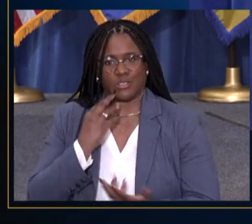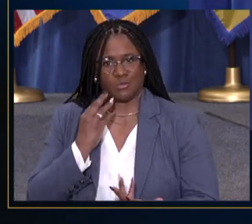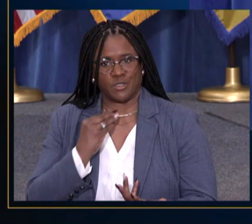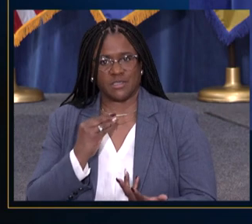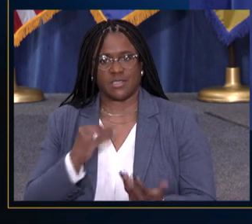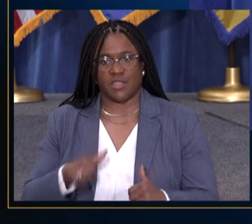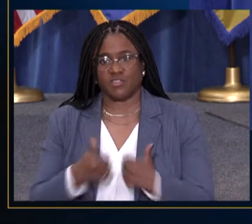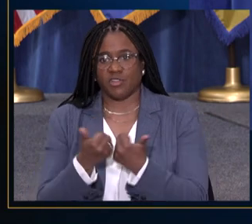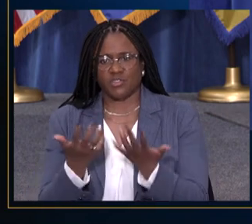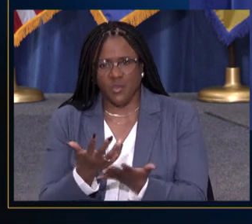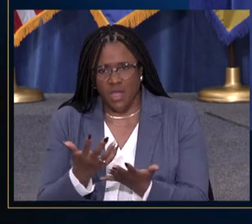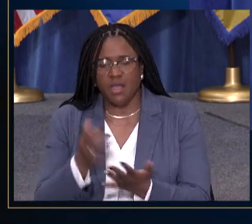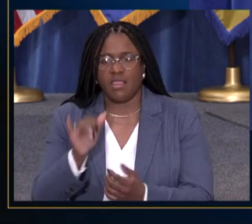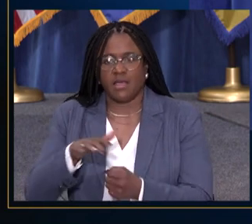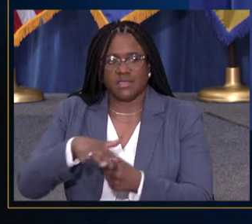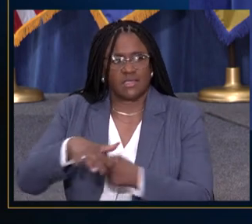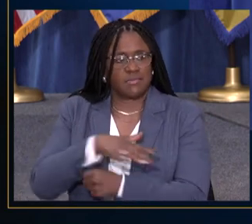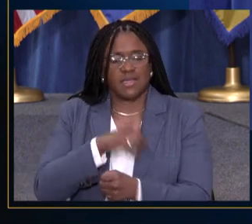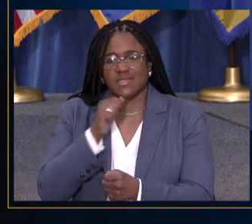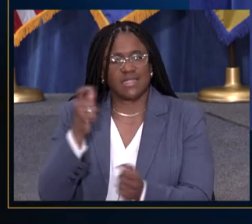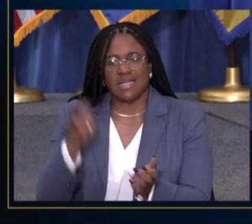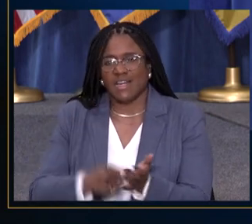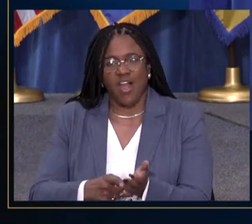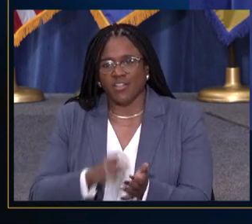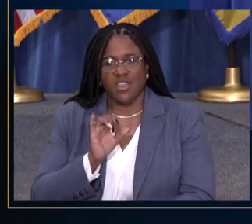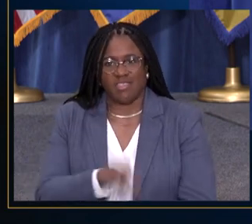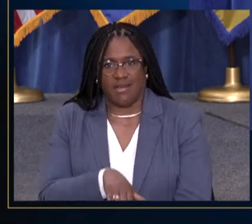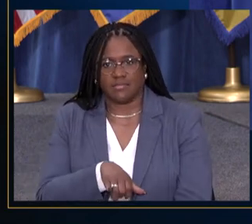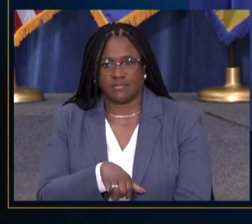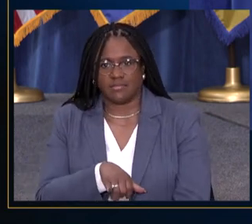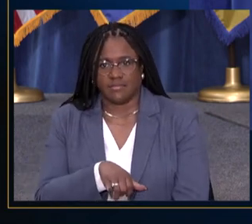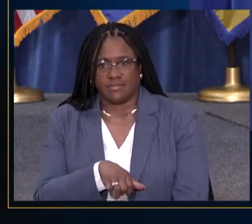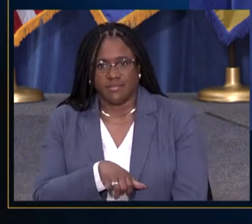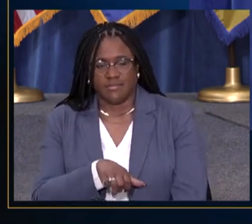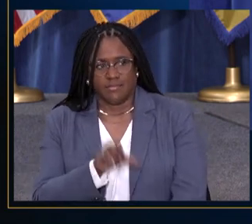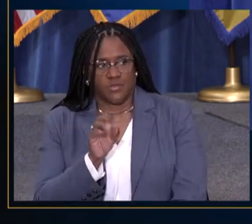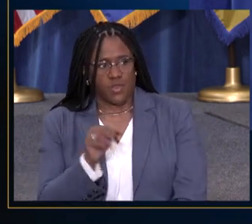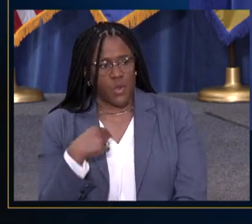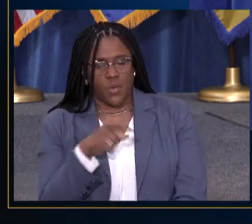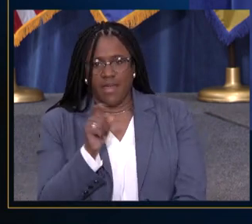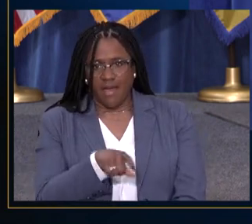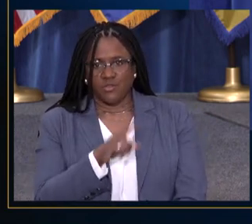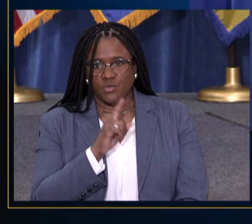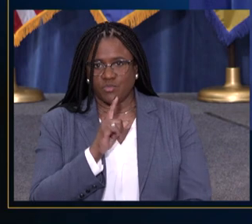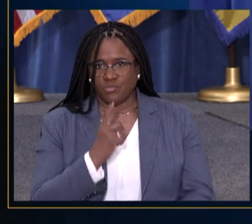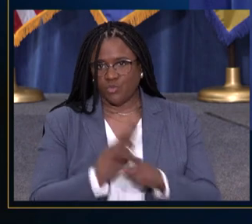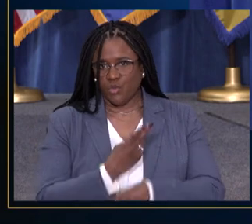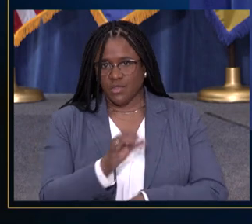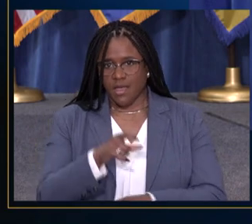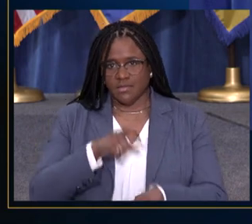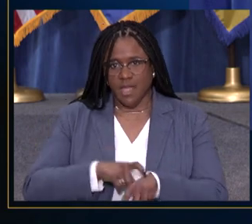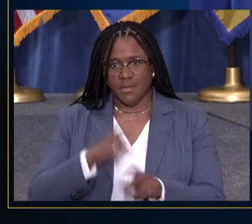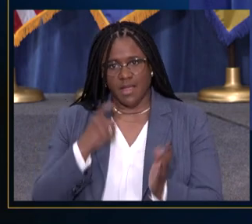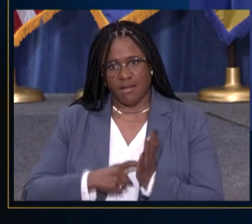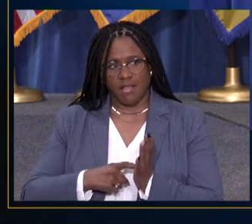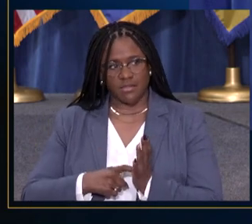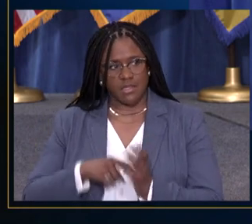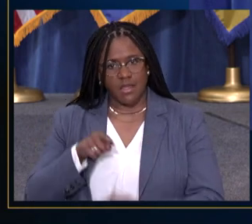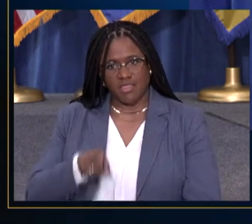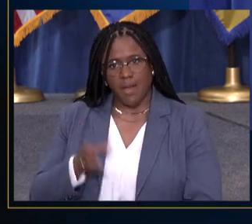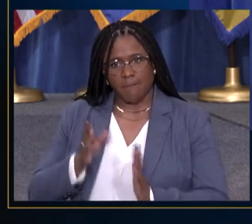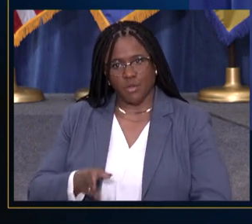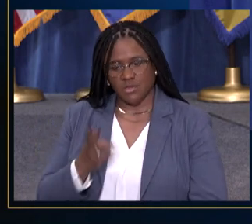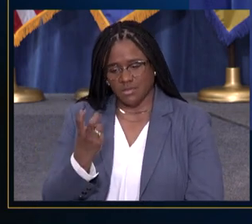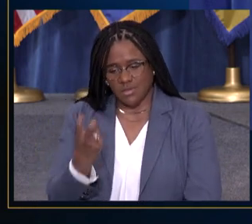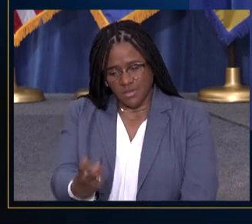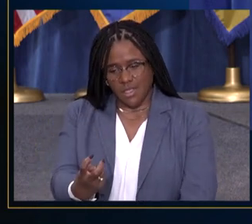a space that doesn't acknowledge that too. So we have to take the time to acknowledge that this person who is sitting in front